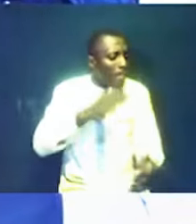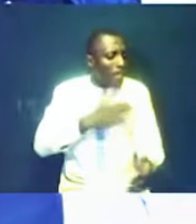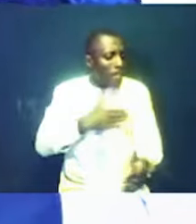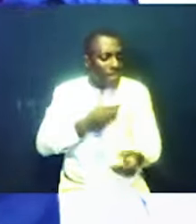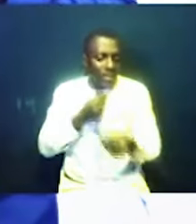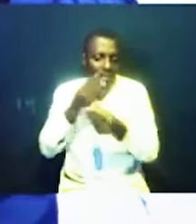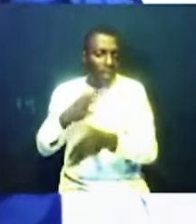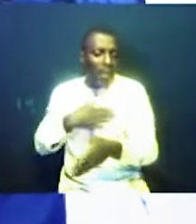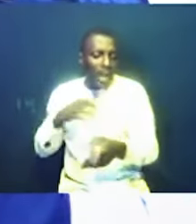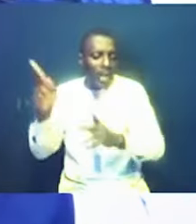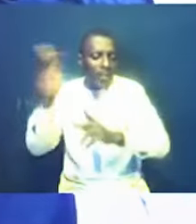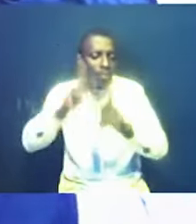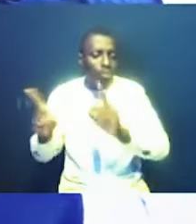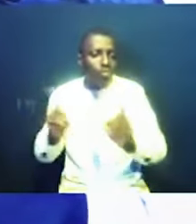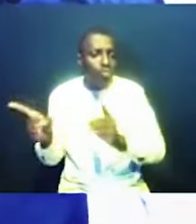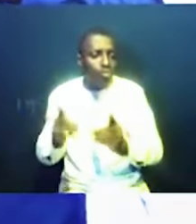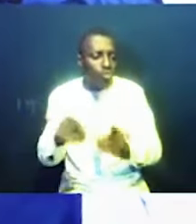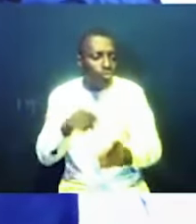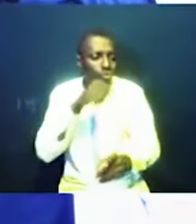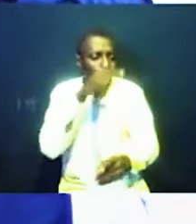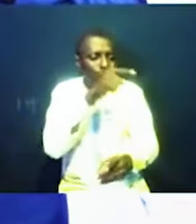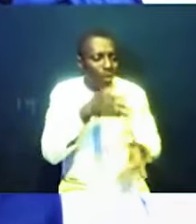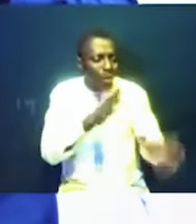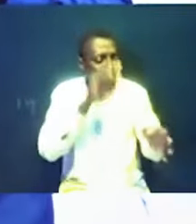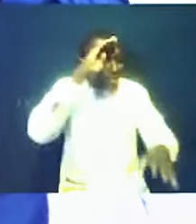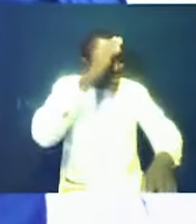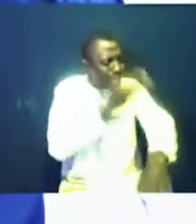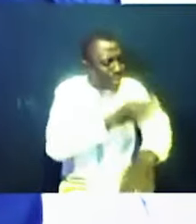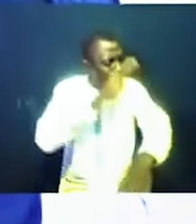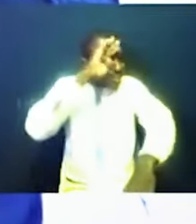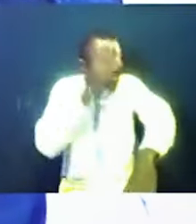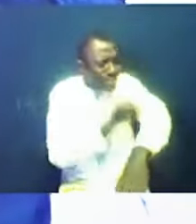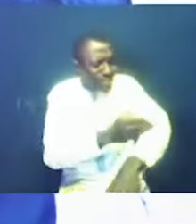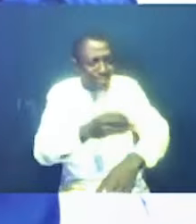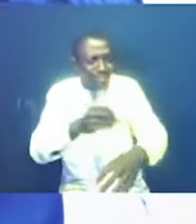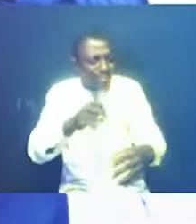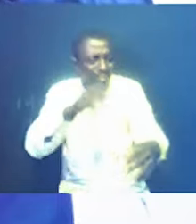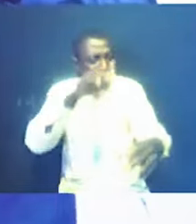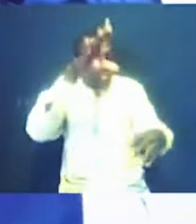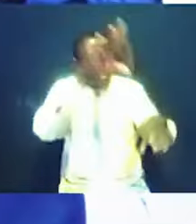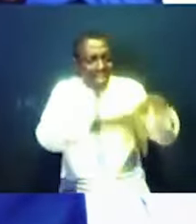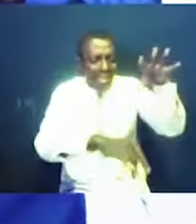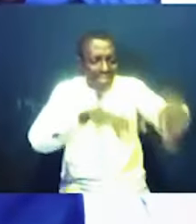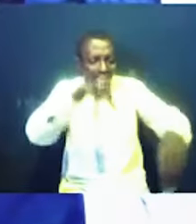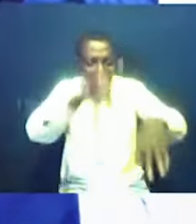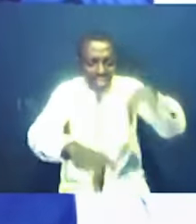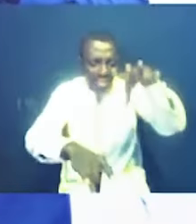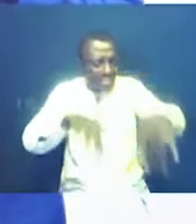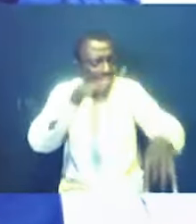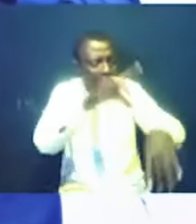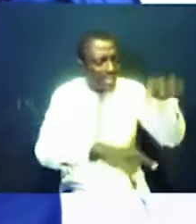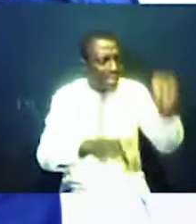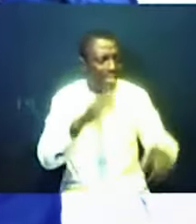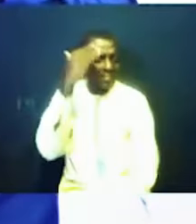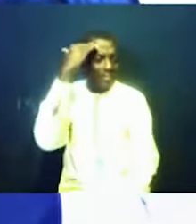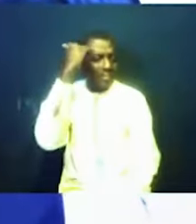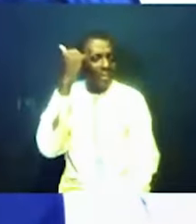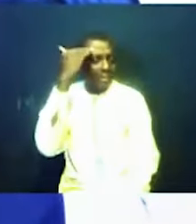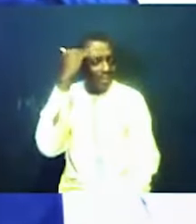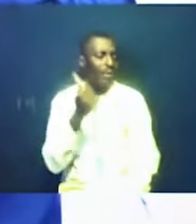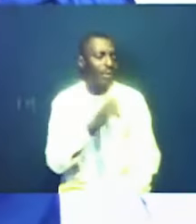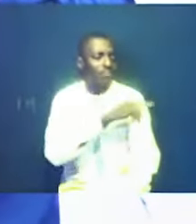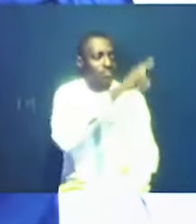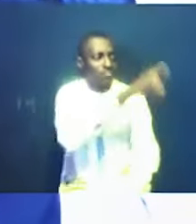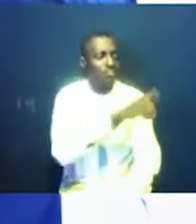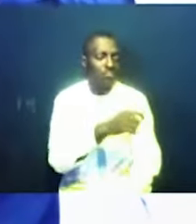people Israel? Adenti ana mutietia mikuma fodie ene meduane afodie a meche se wommo no metina bia no